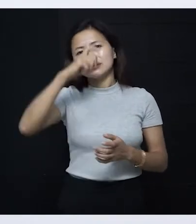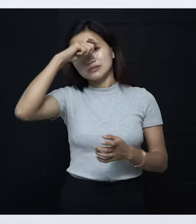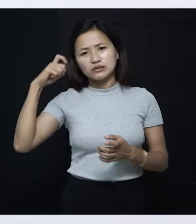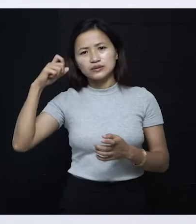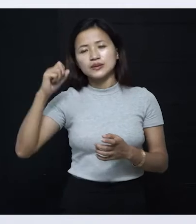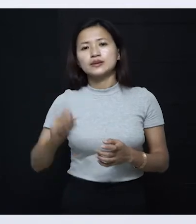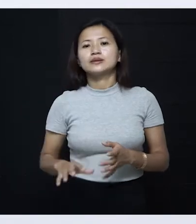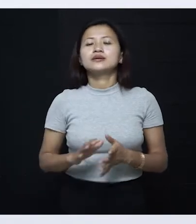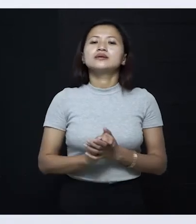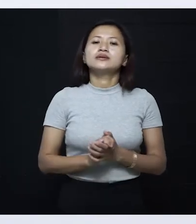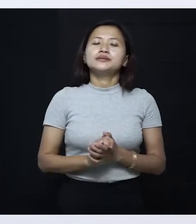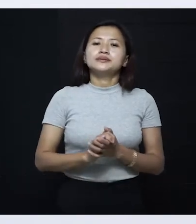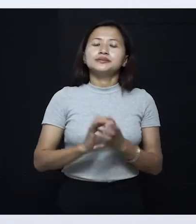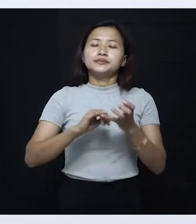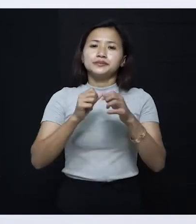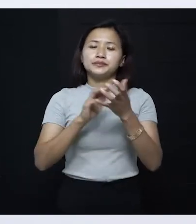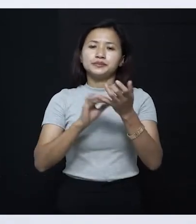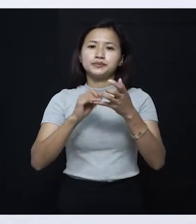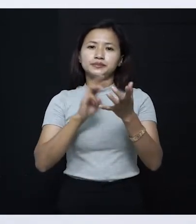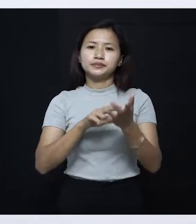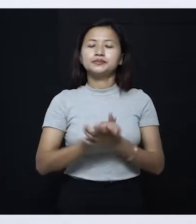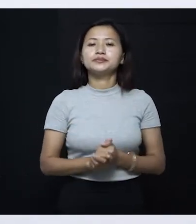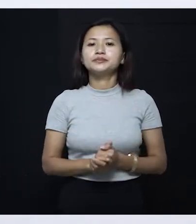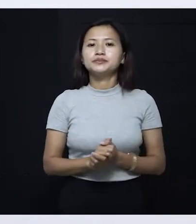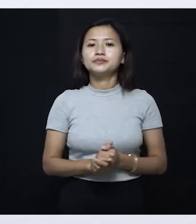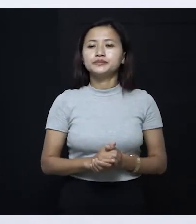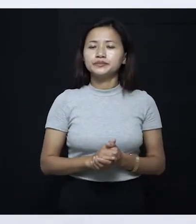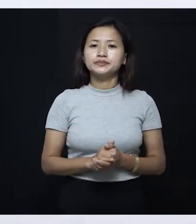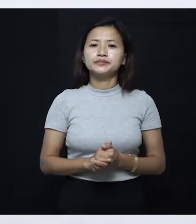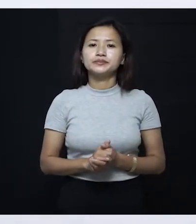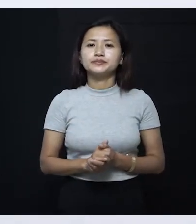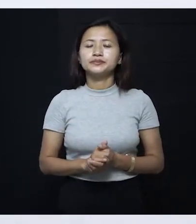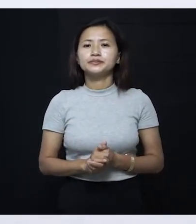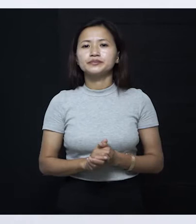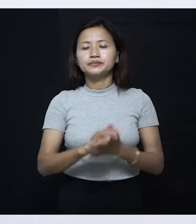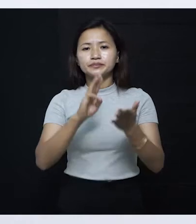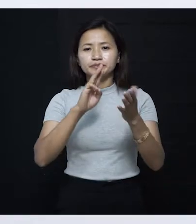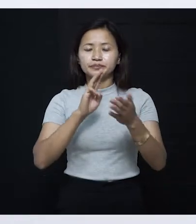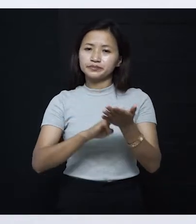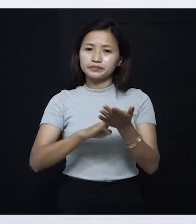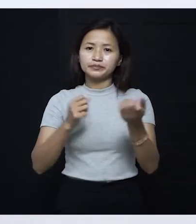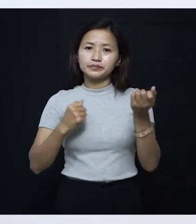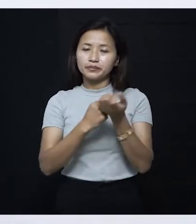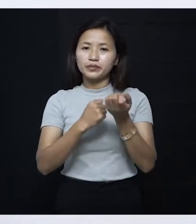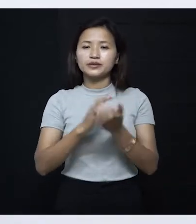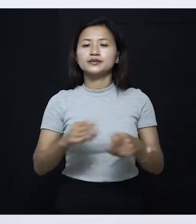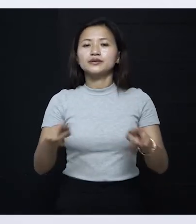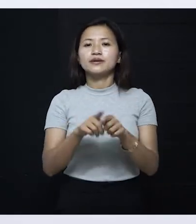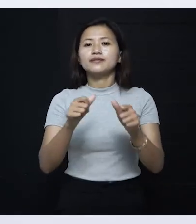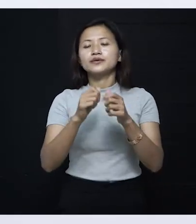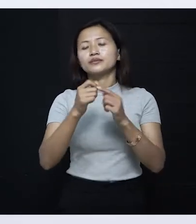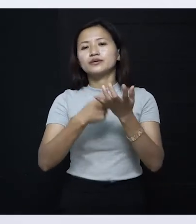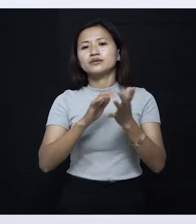season, okay, the hot season will be the March and April, okay. Then we have June